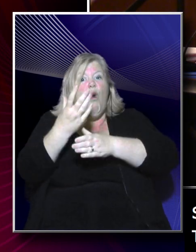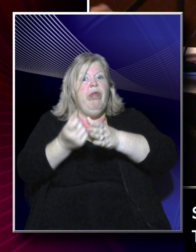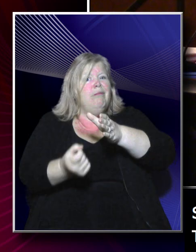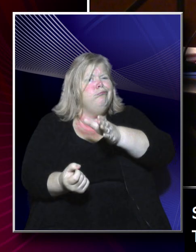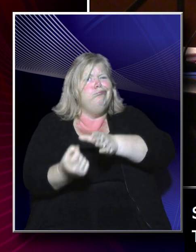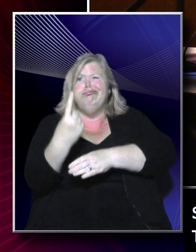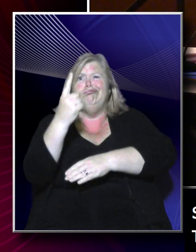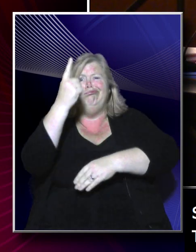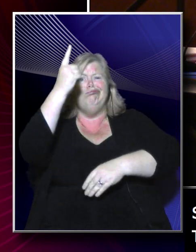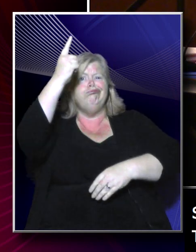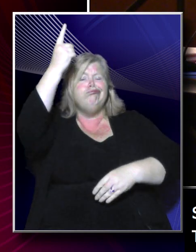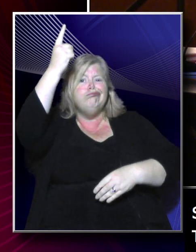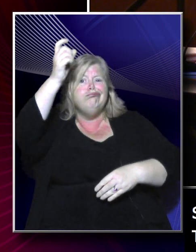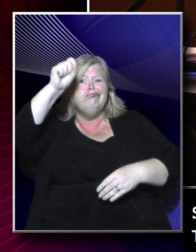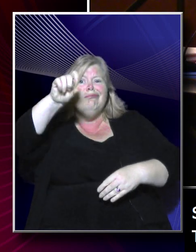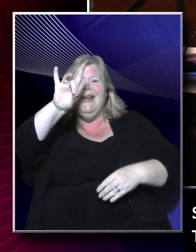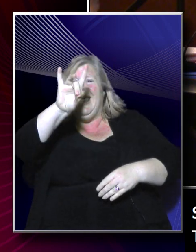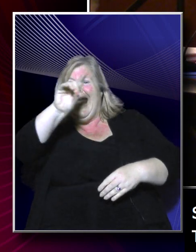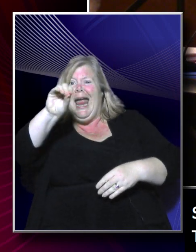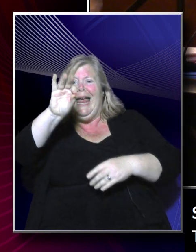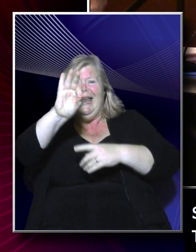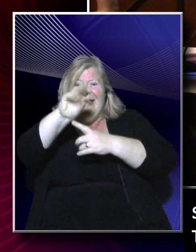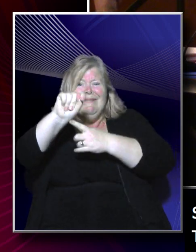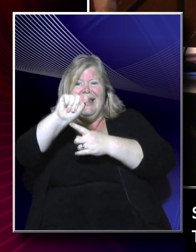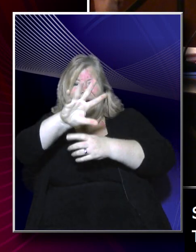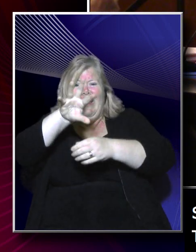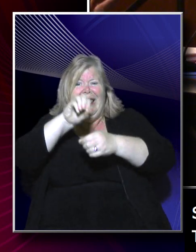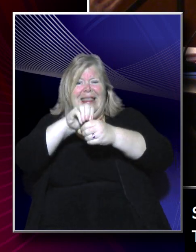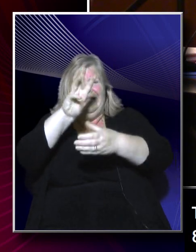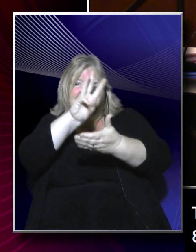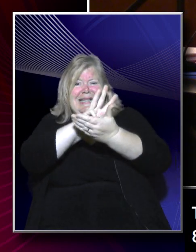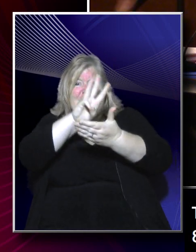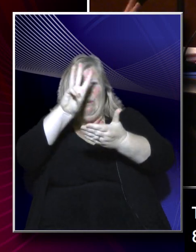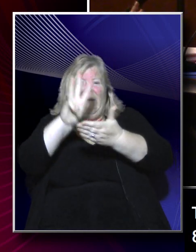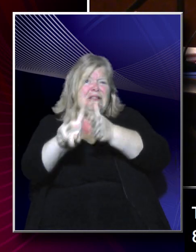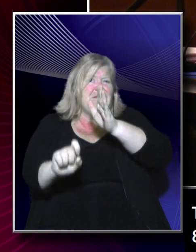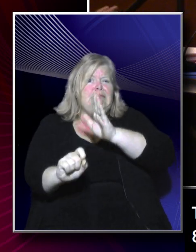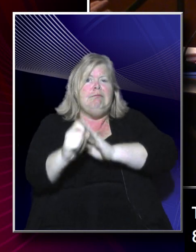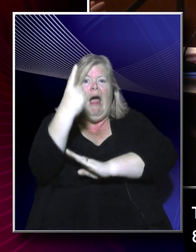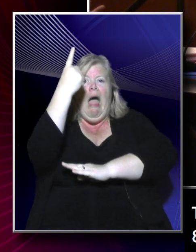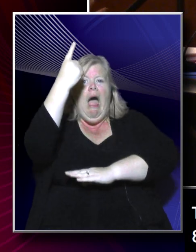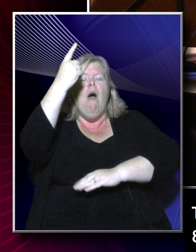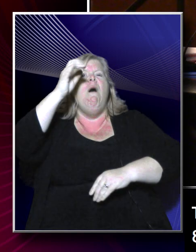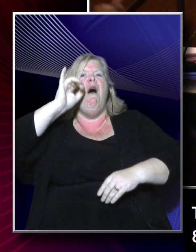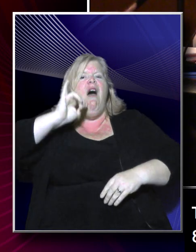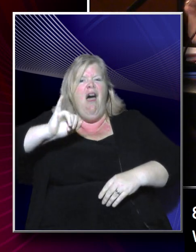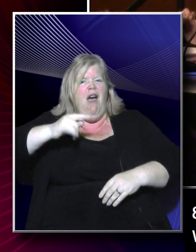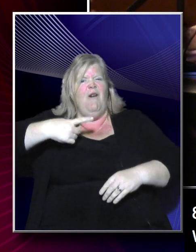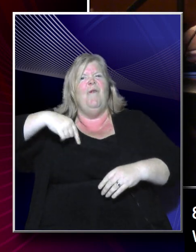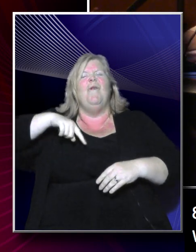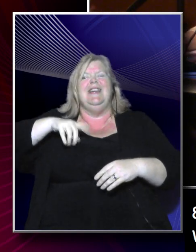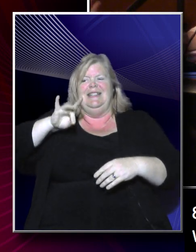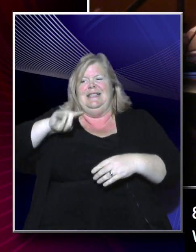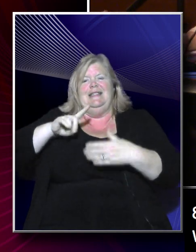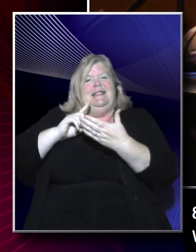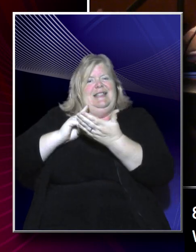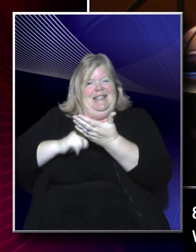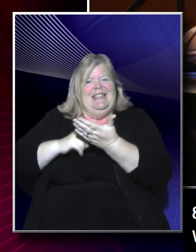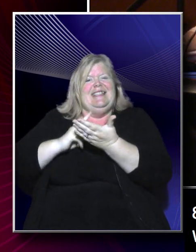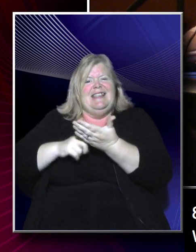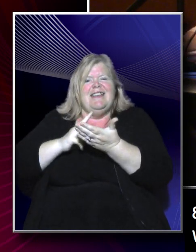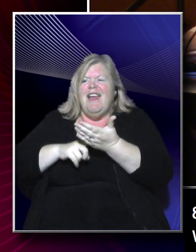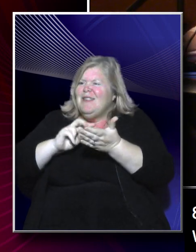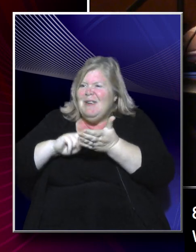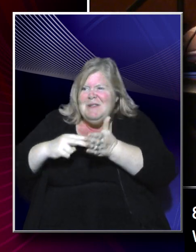overnight, 80 feet in 6 weeks. And then had a discussion about what that meant in the intervening